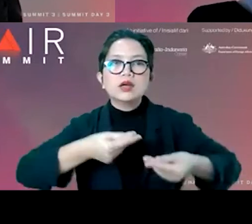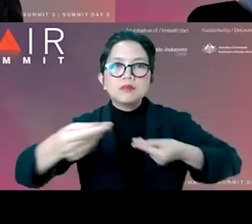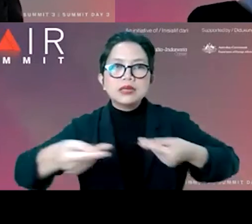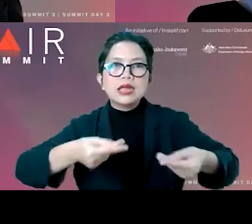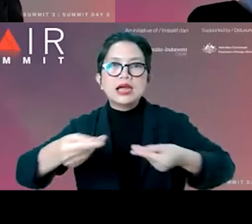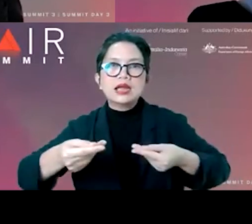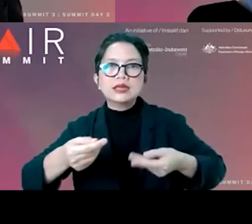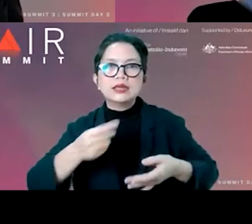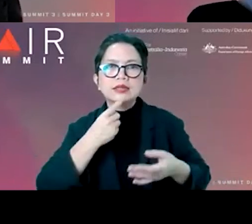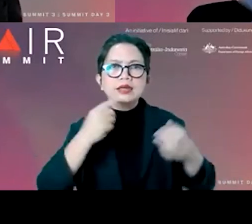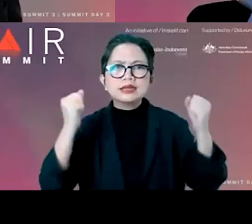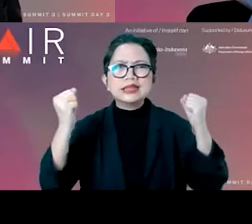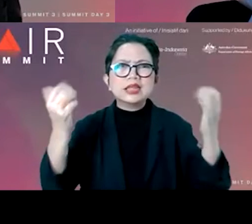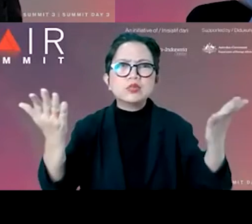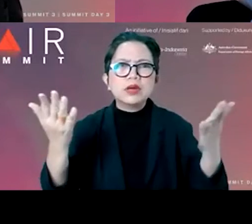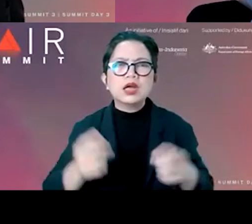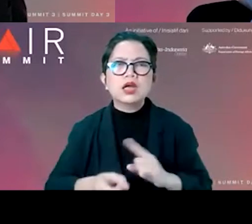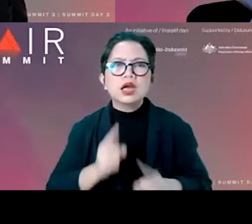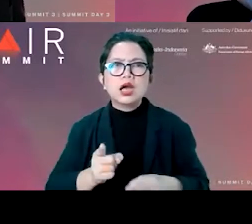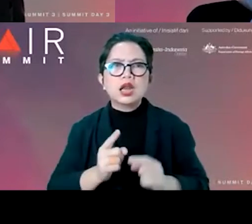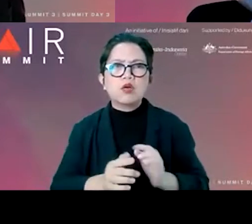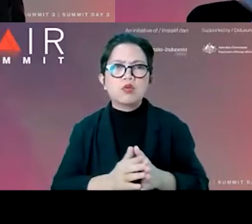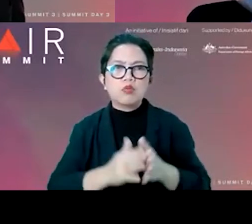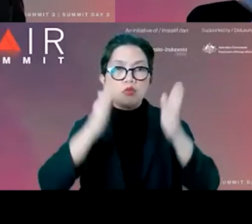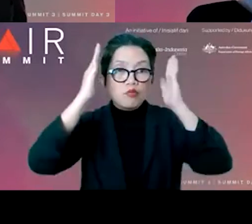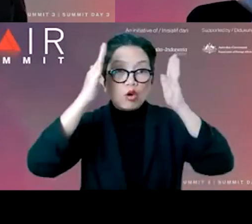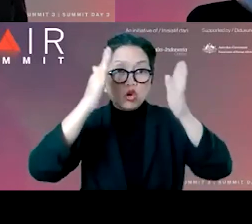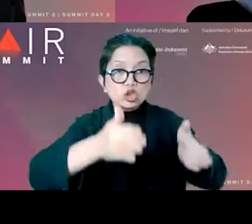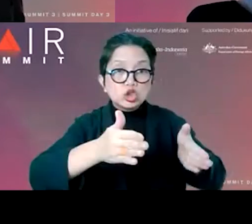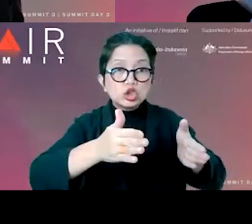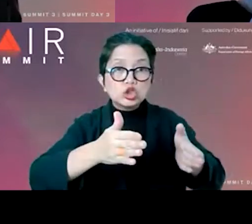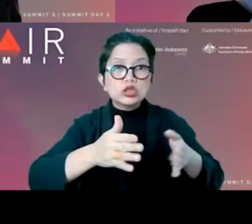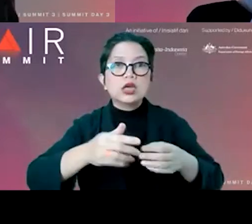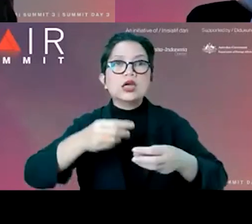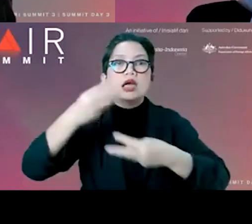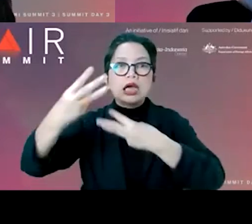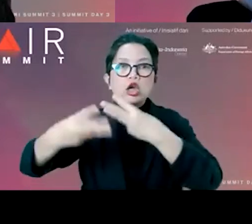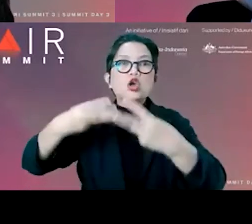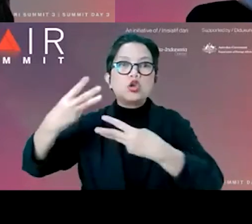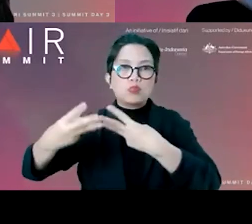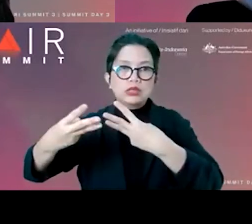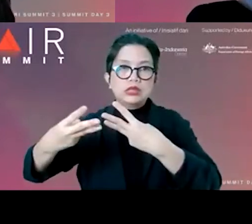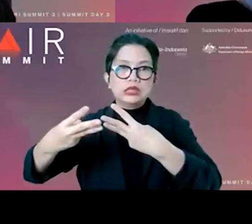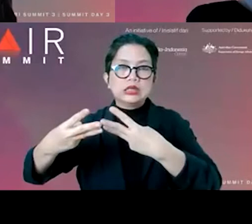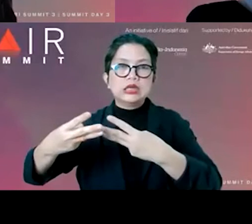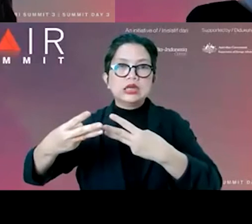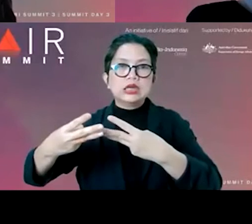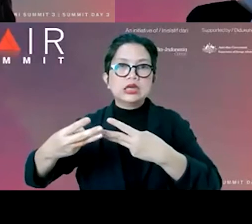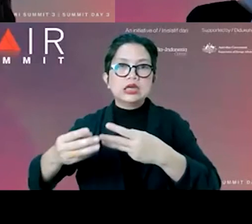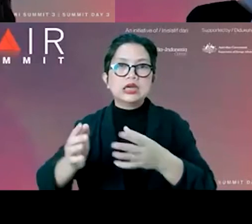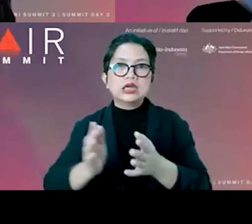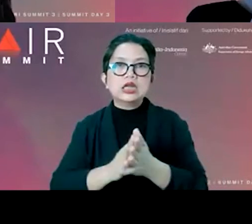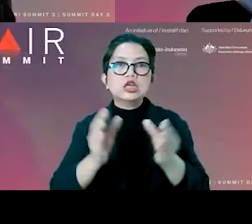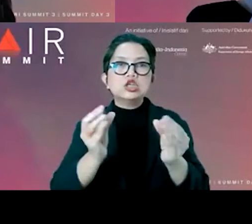economy going, and then the number of confirmed positive cases is increasing, and our health system is